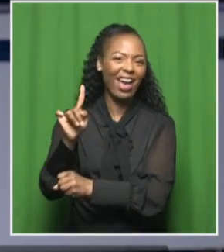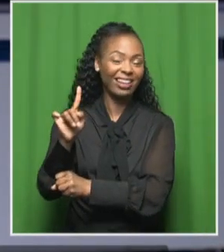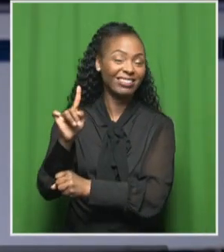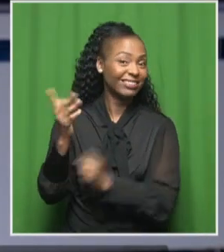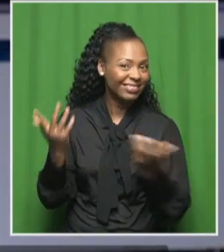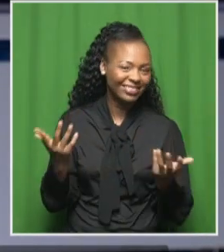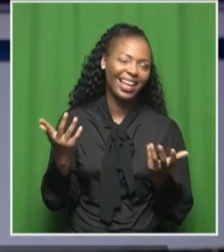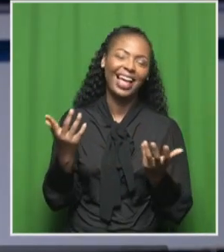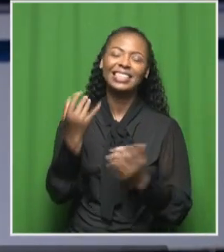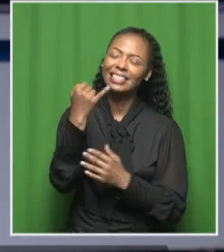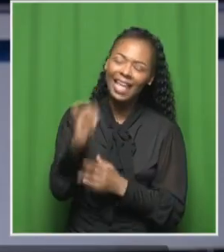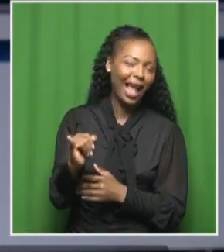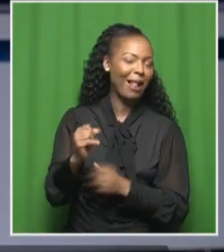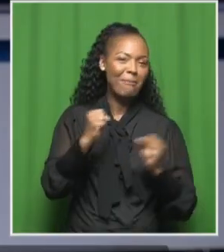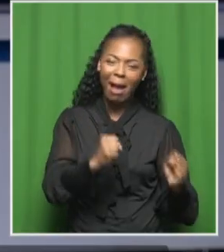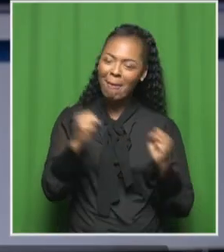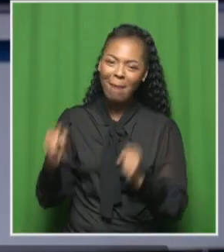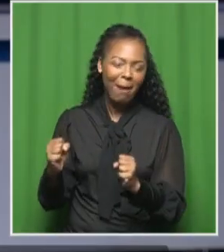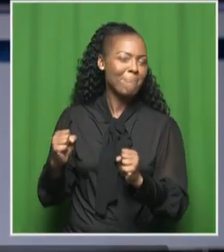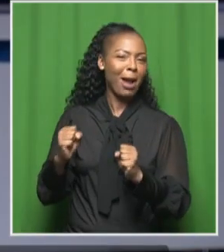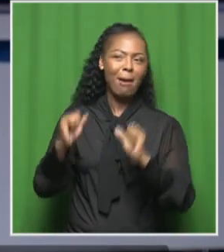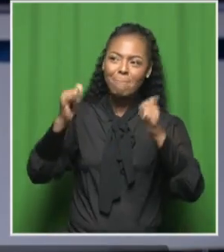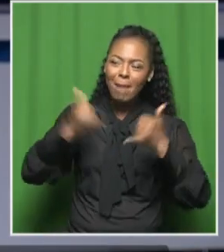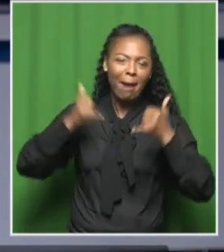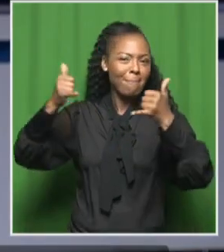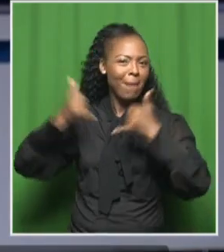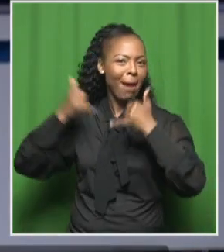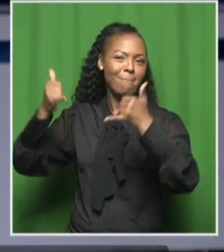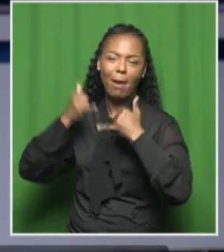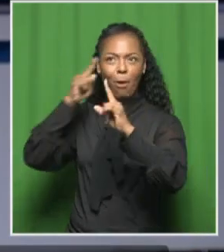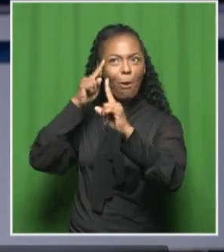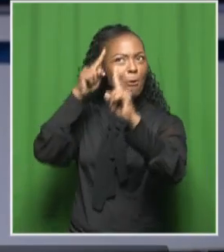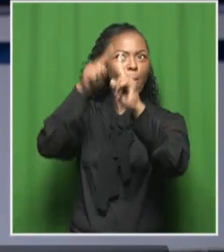still growing, still got more goals I'm trying to reach. So I'm